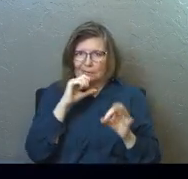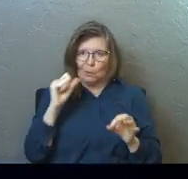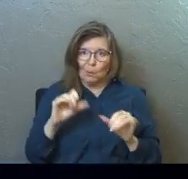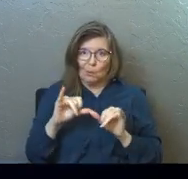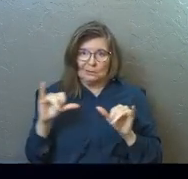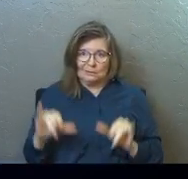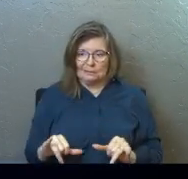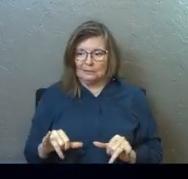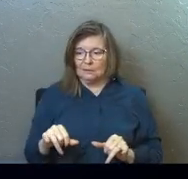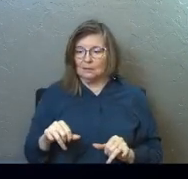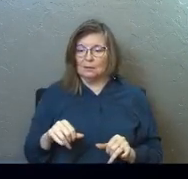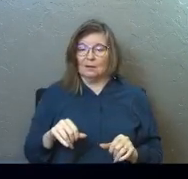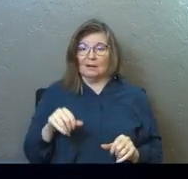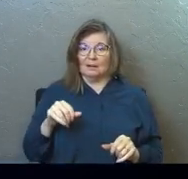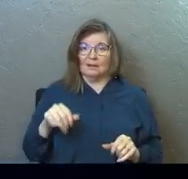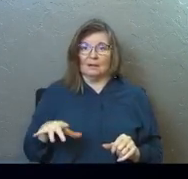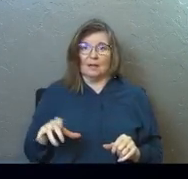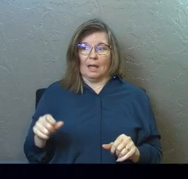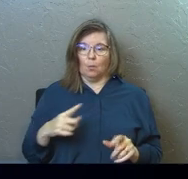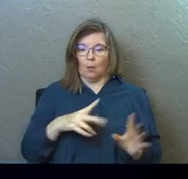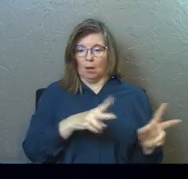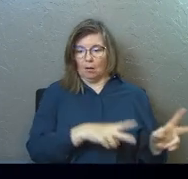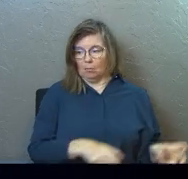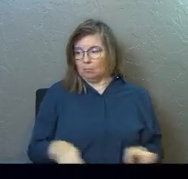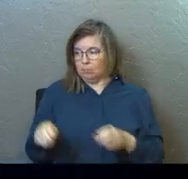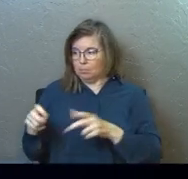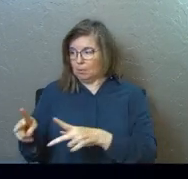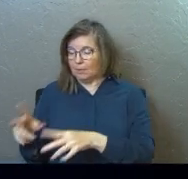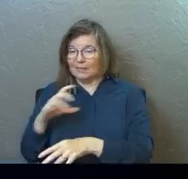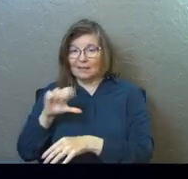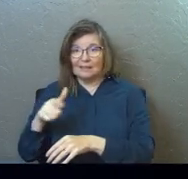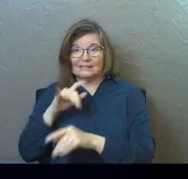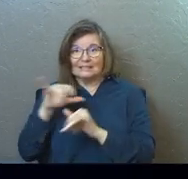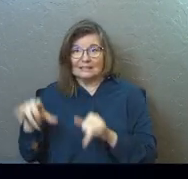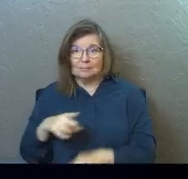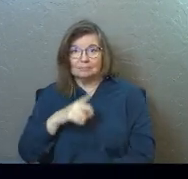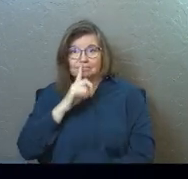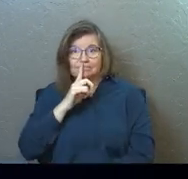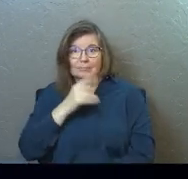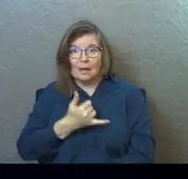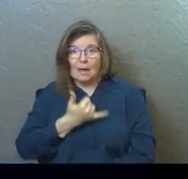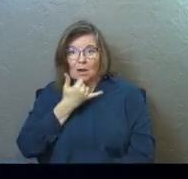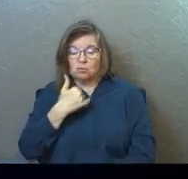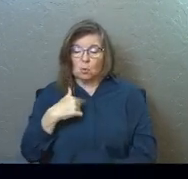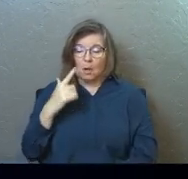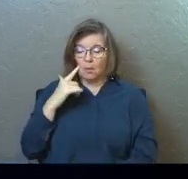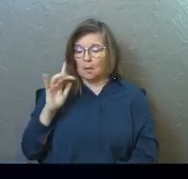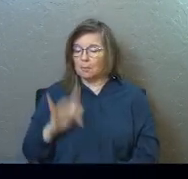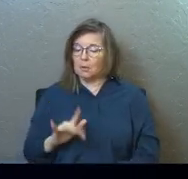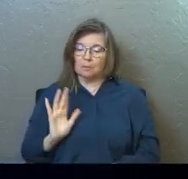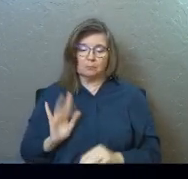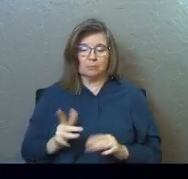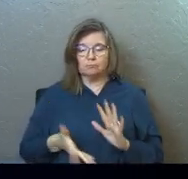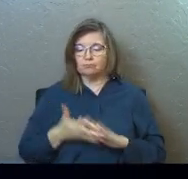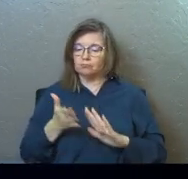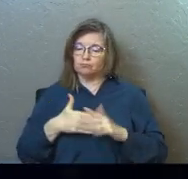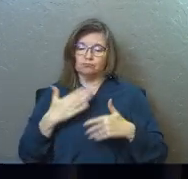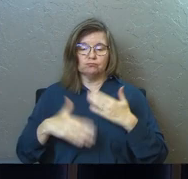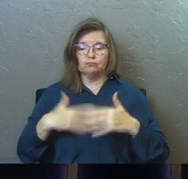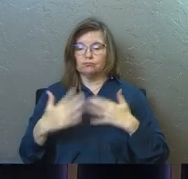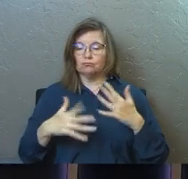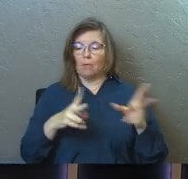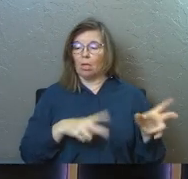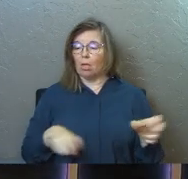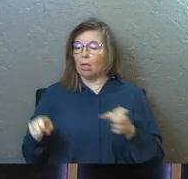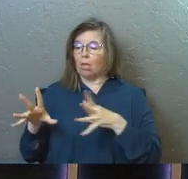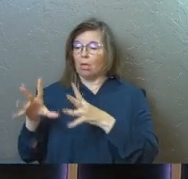system, and the old system didn't throw an error when things went wrong and all this kind of stuff. So I went and I hit all the buttons that I thought I was